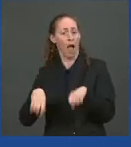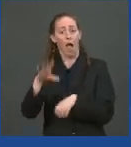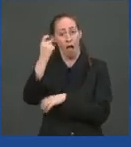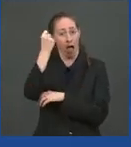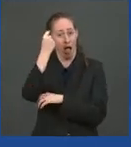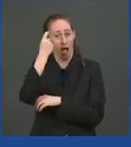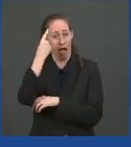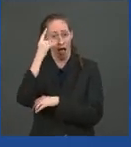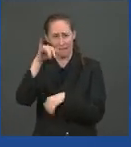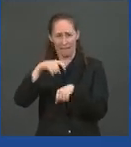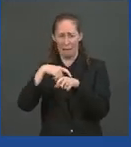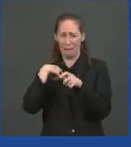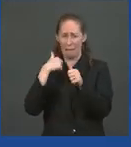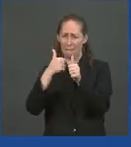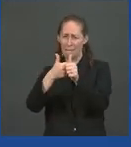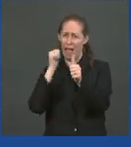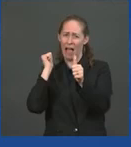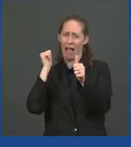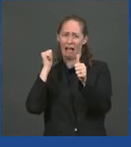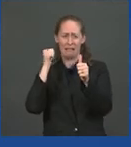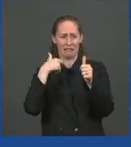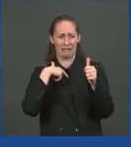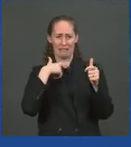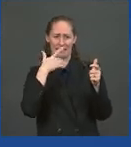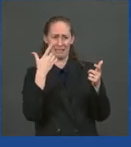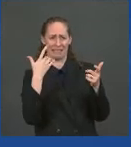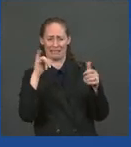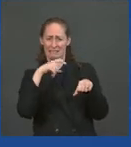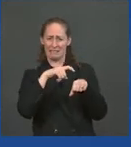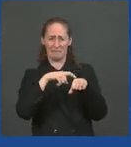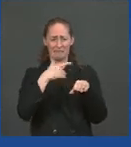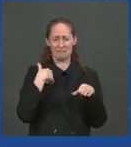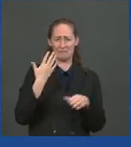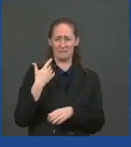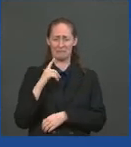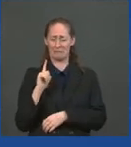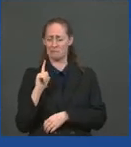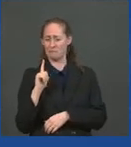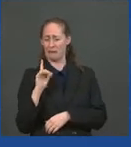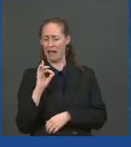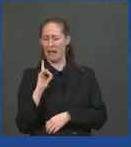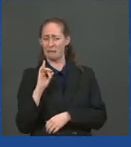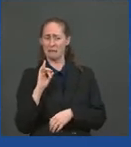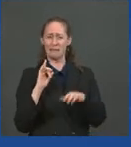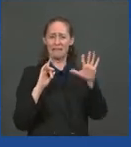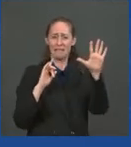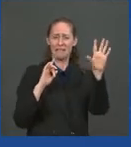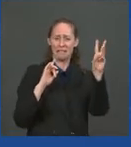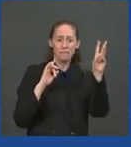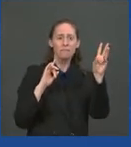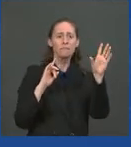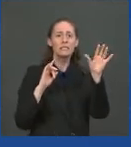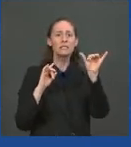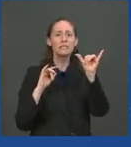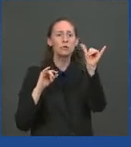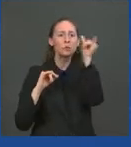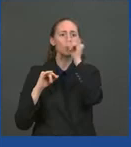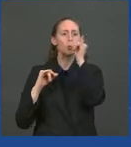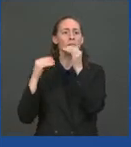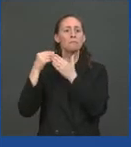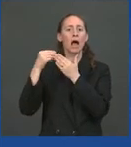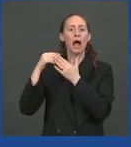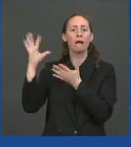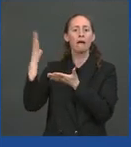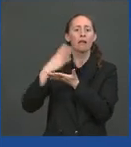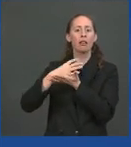56-28 at one point. And we're running out of money. And all of a sudden, I got a phone call on a Tuesday saying that we don't have any money